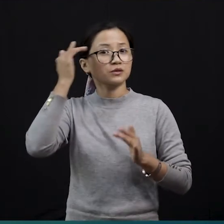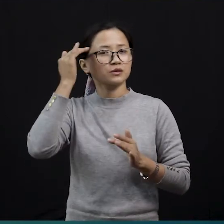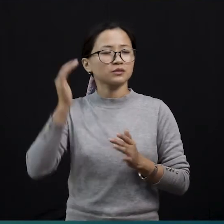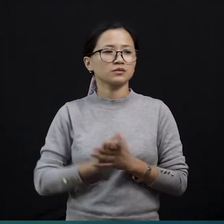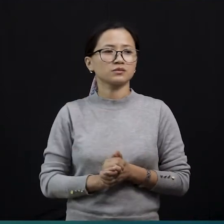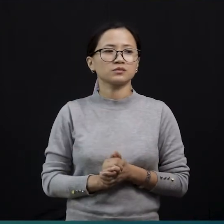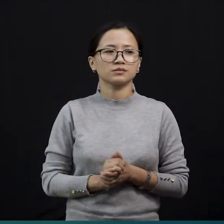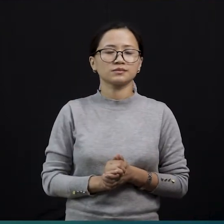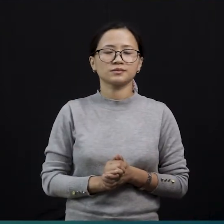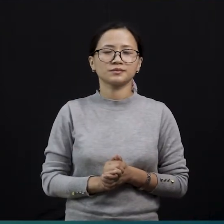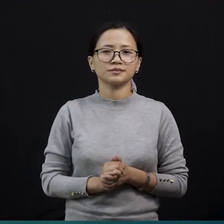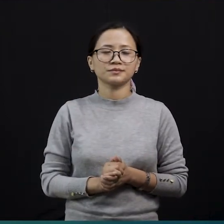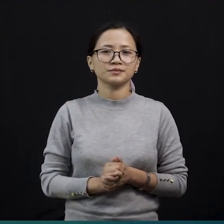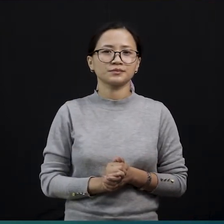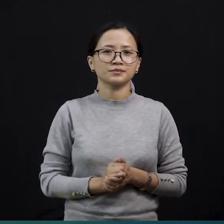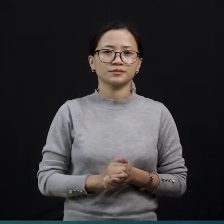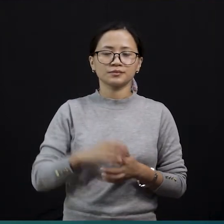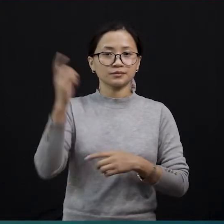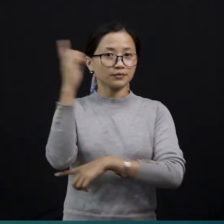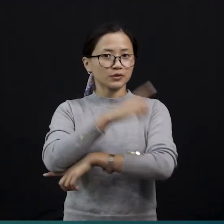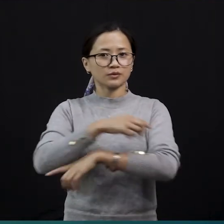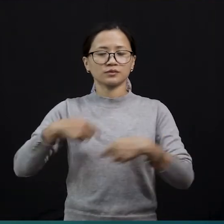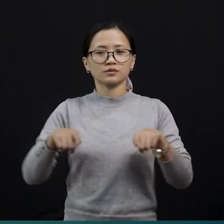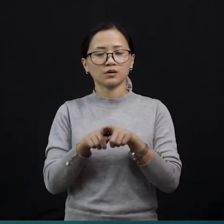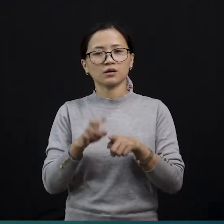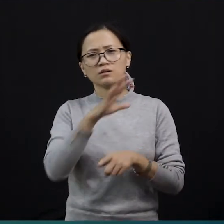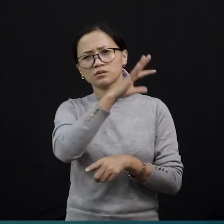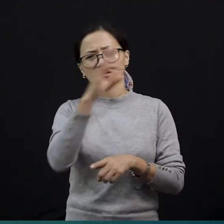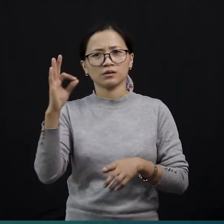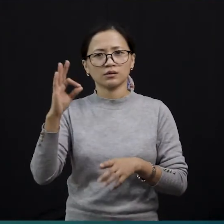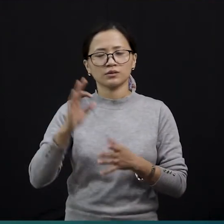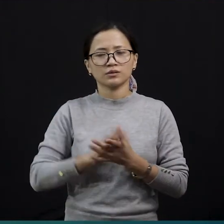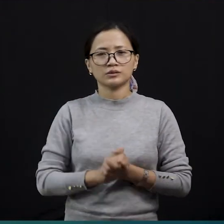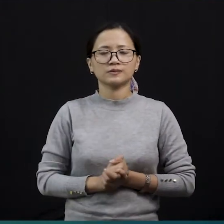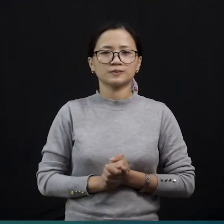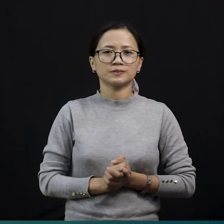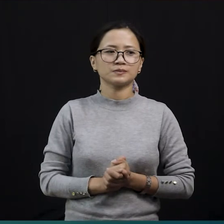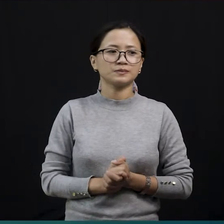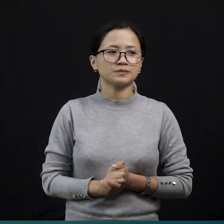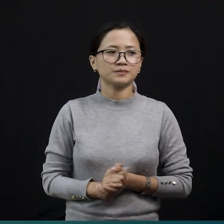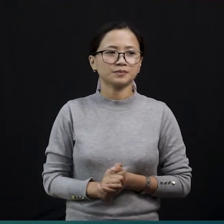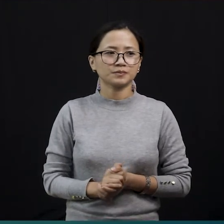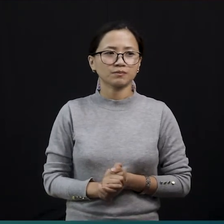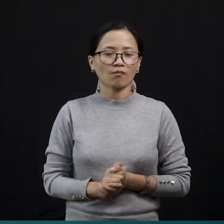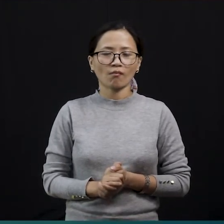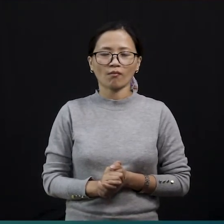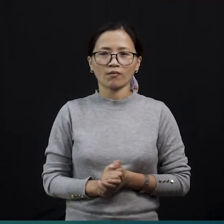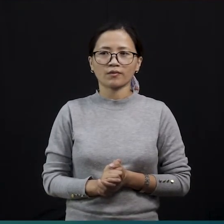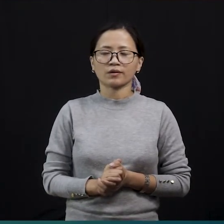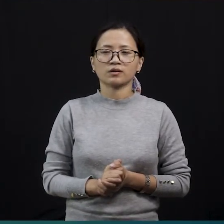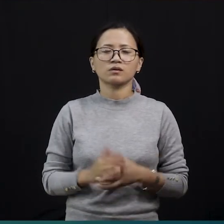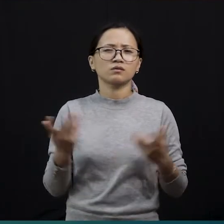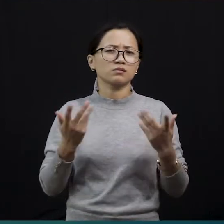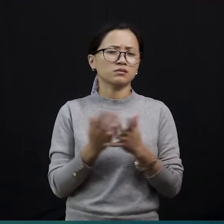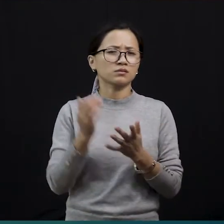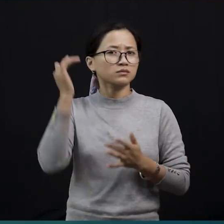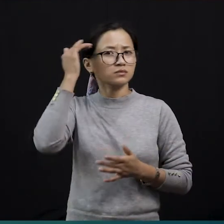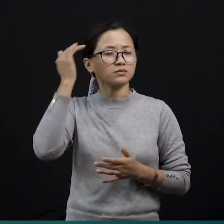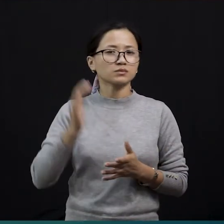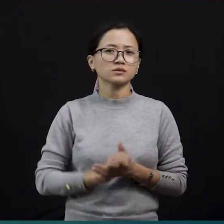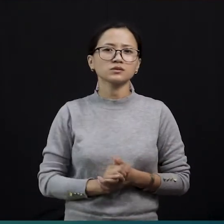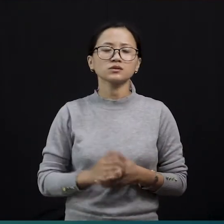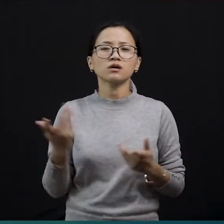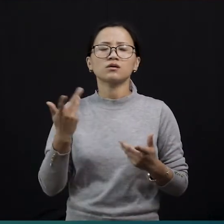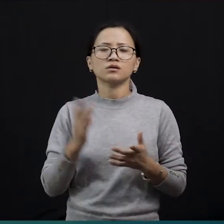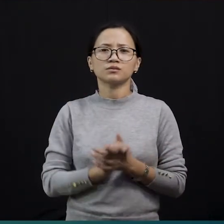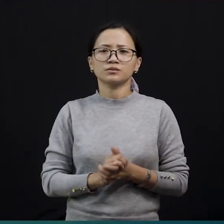know the days in a week. So in these days of the week, what you have to know? How